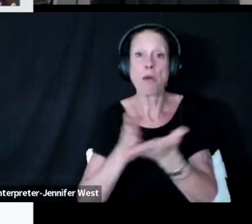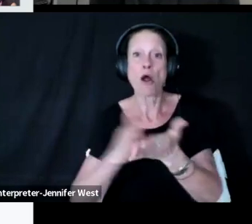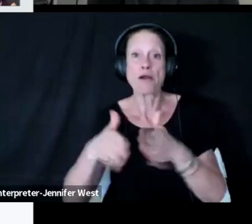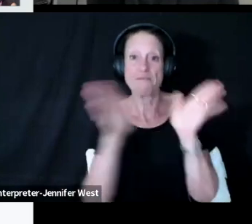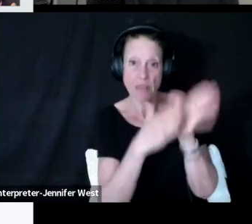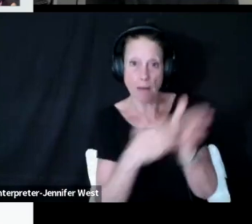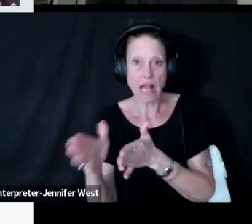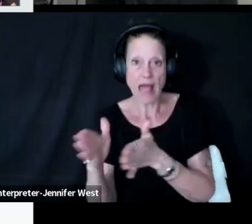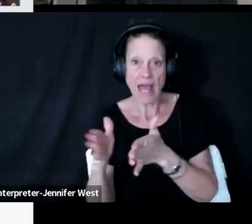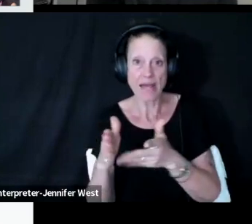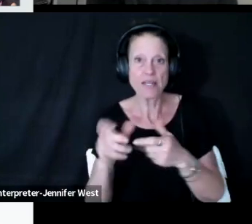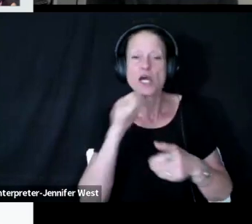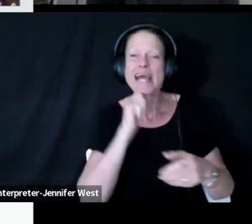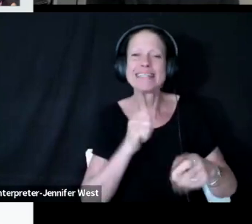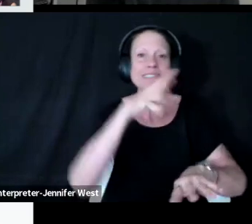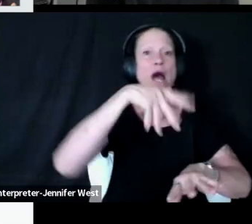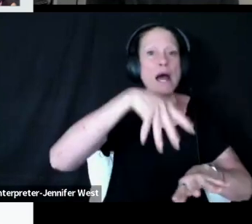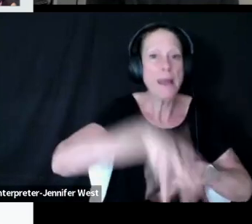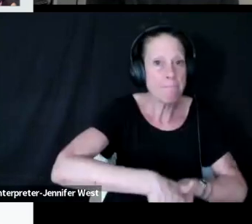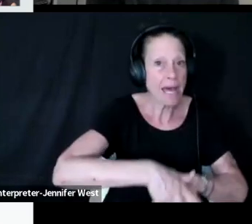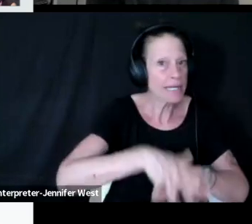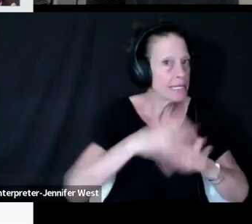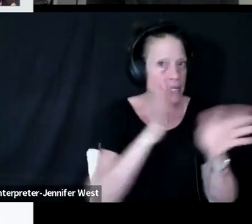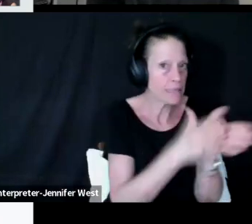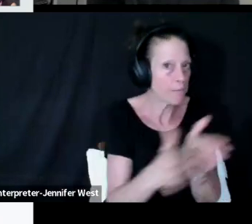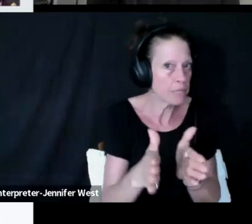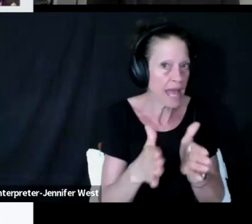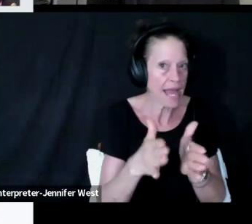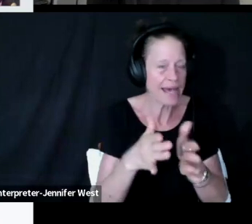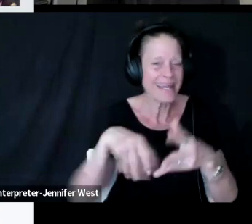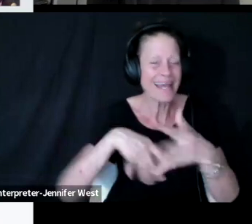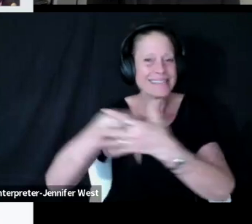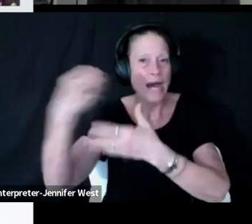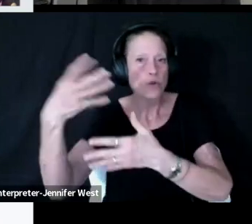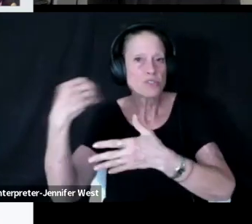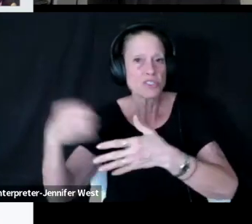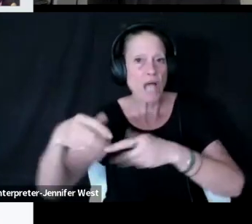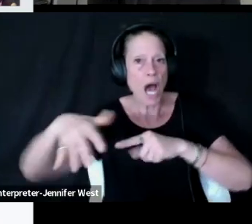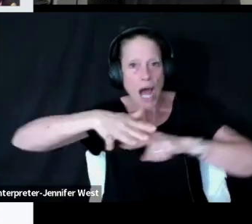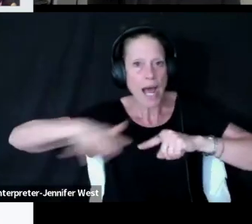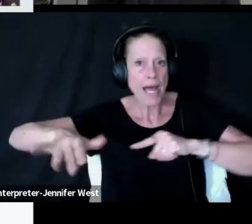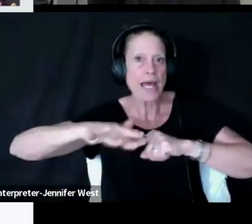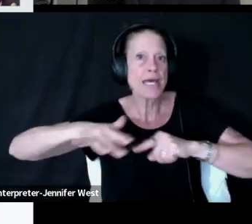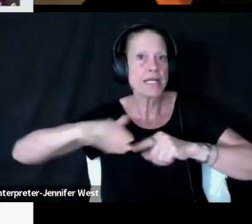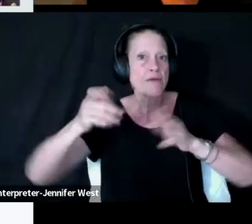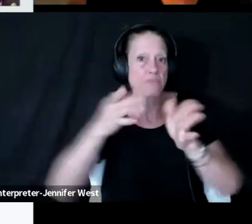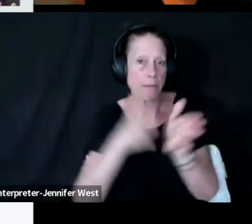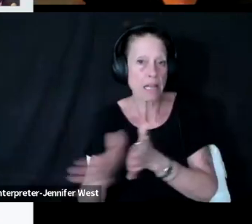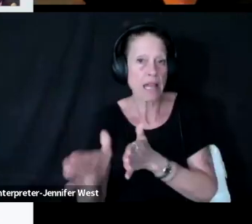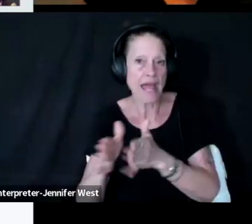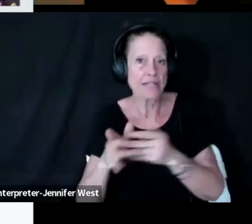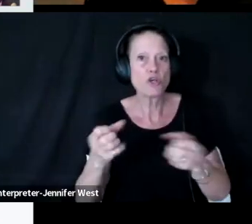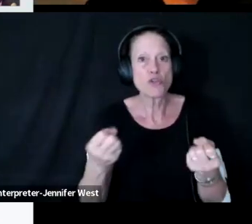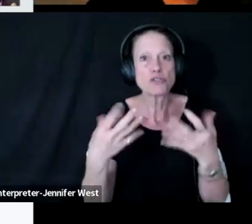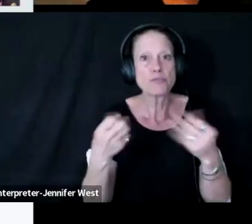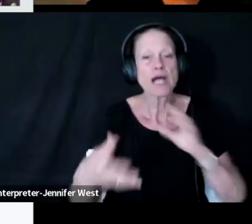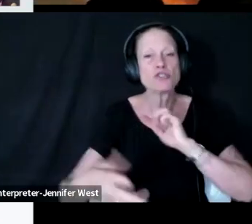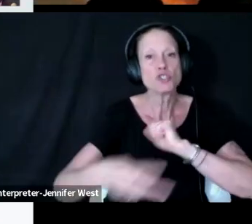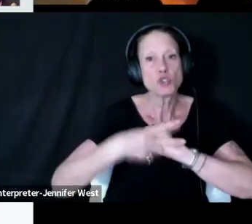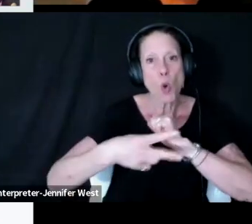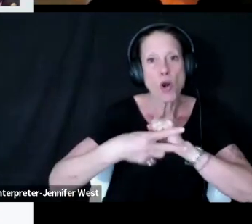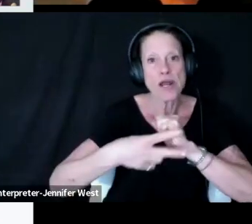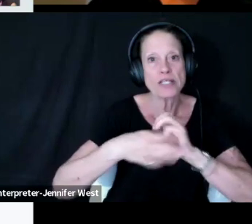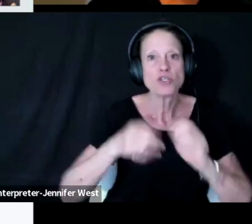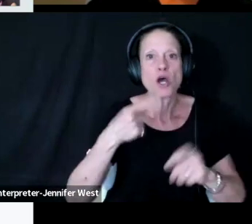have plenty of memory and storage for that $99 a year. Yep. Thanks. How can